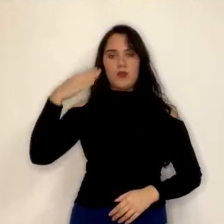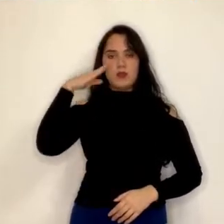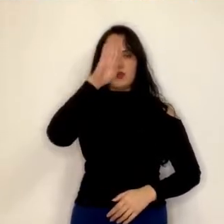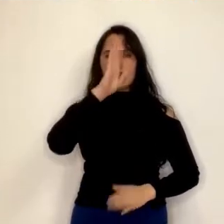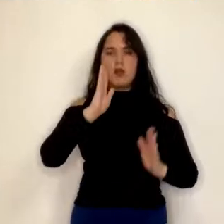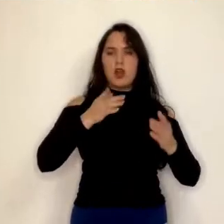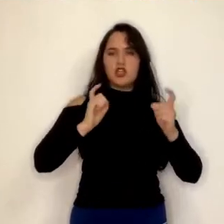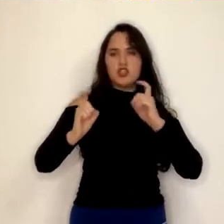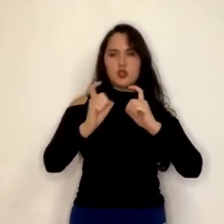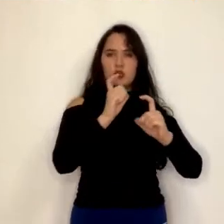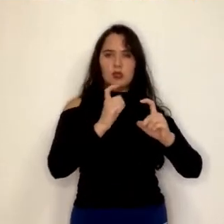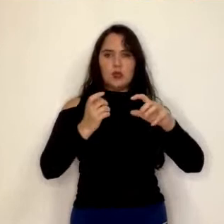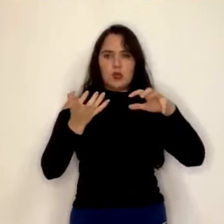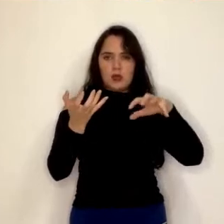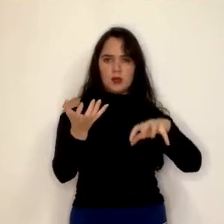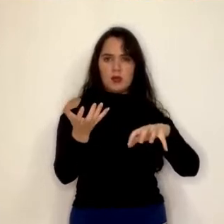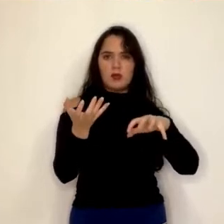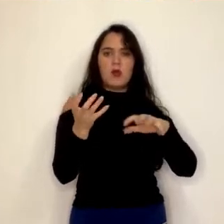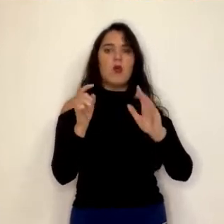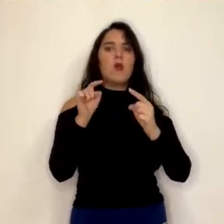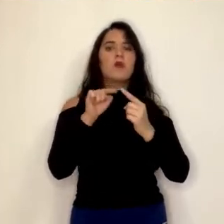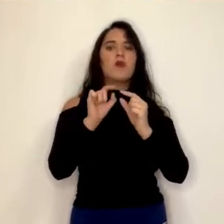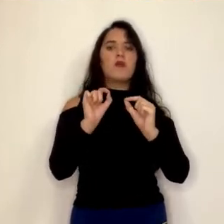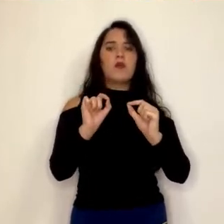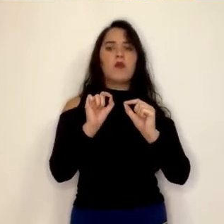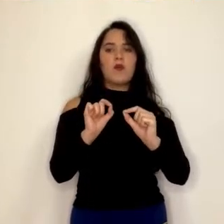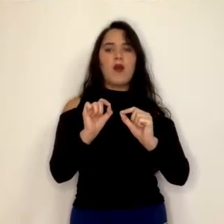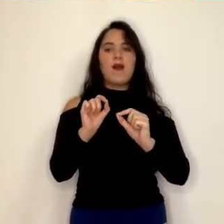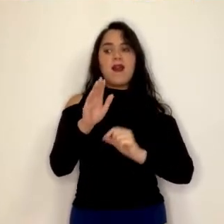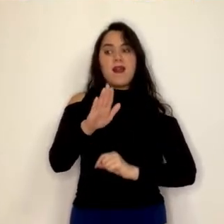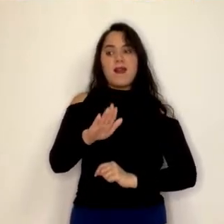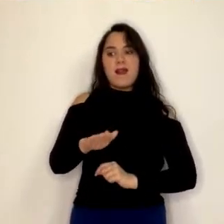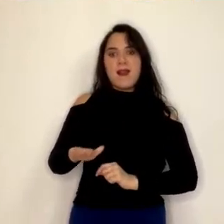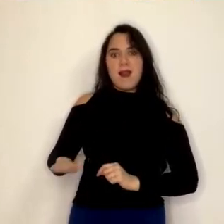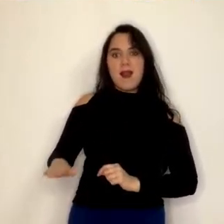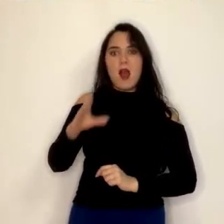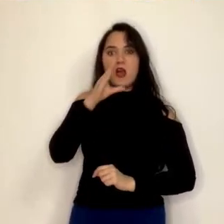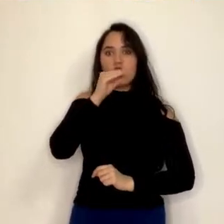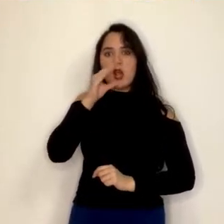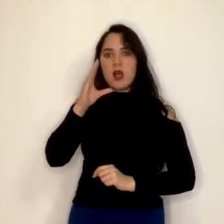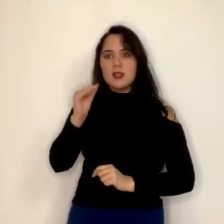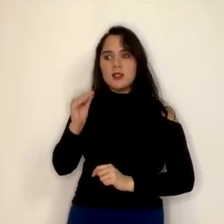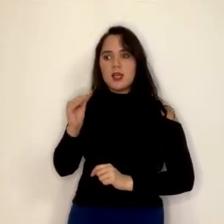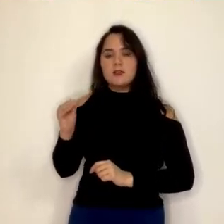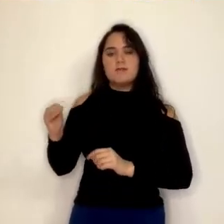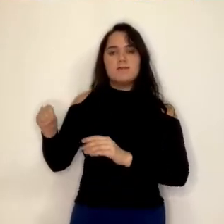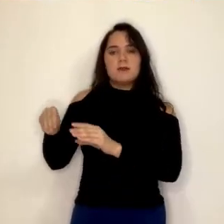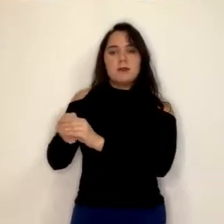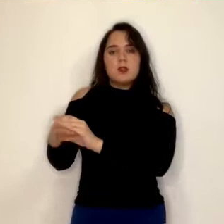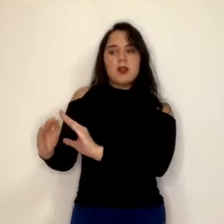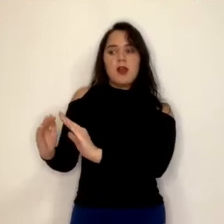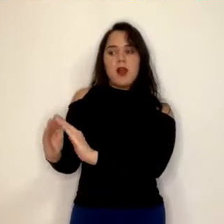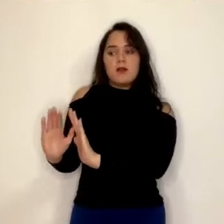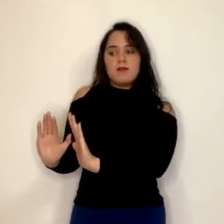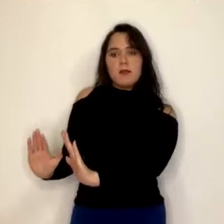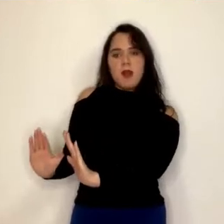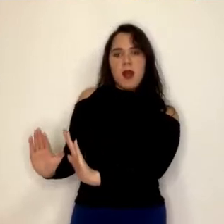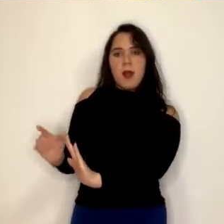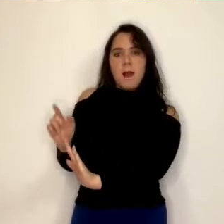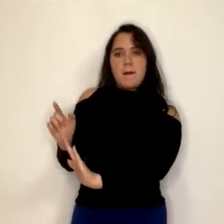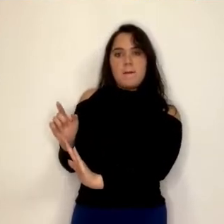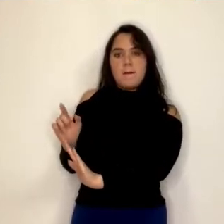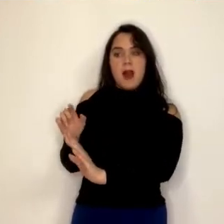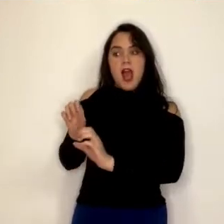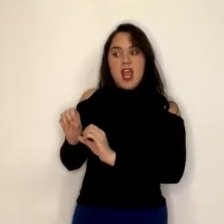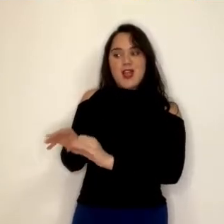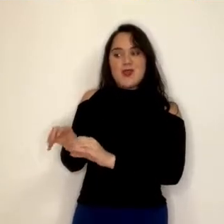priority for his for this government, it seeks to confine teenagers and students so that